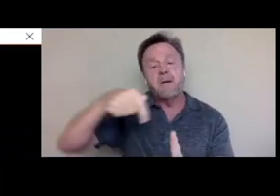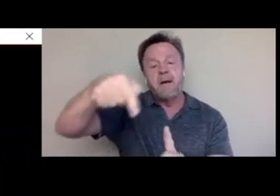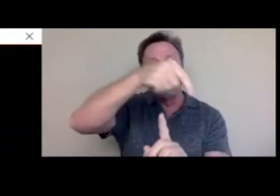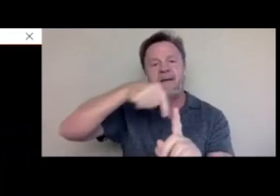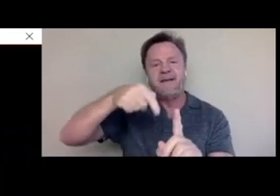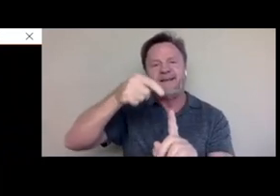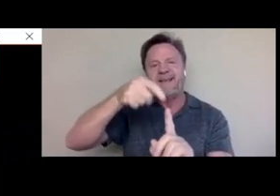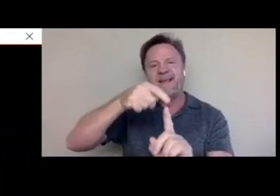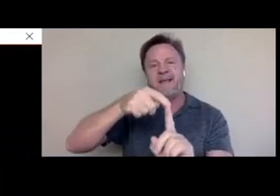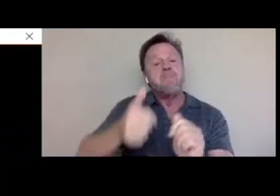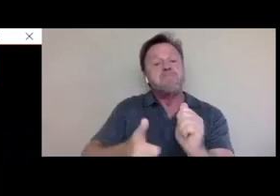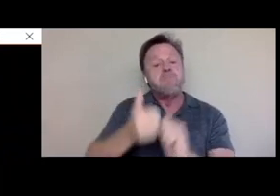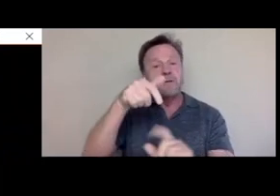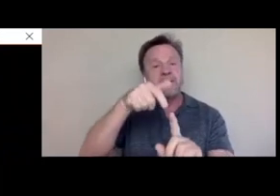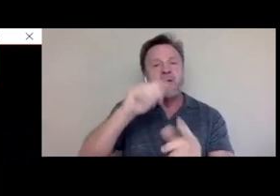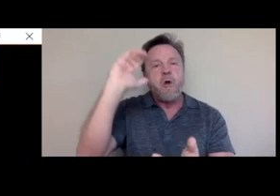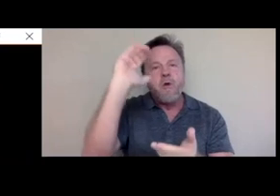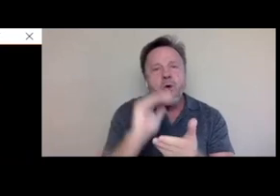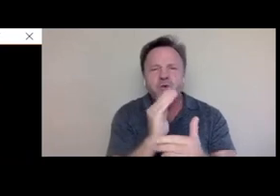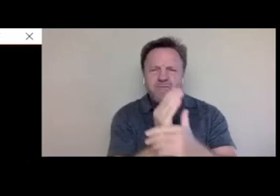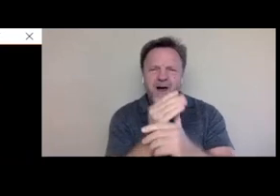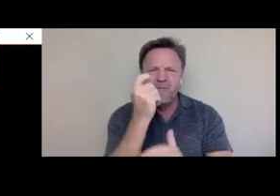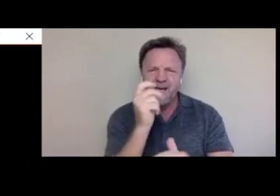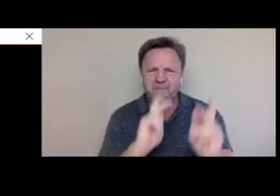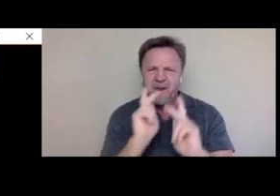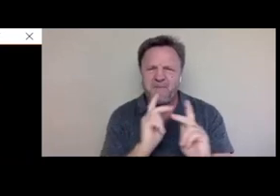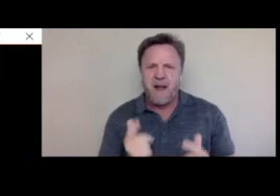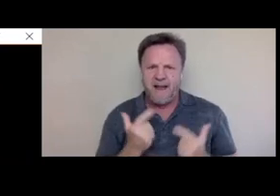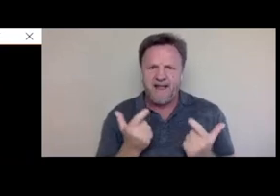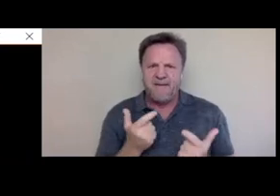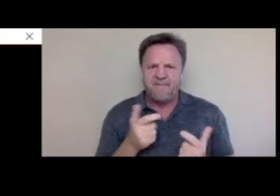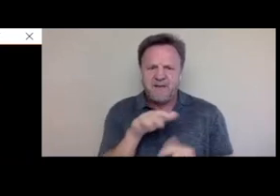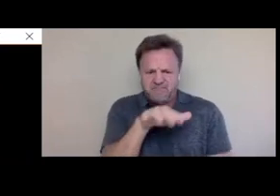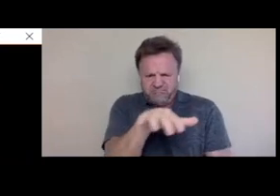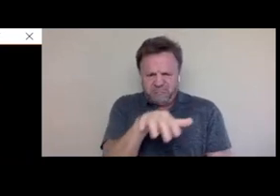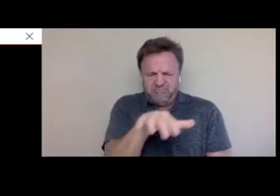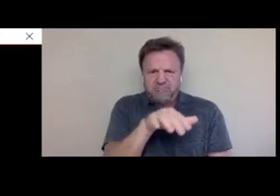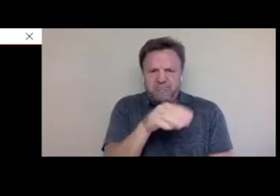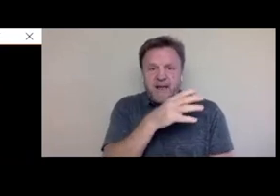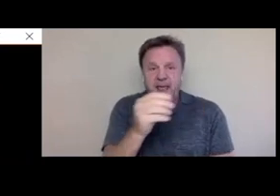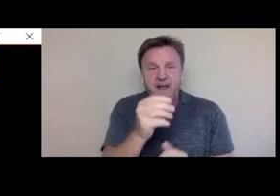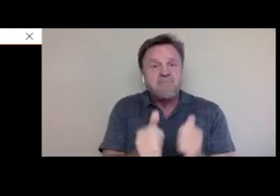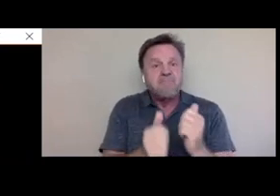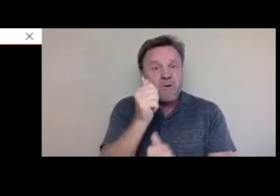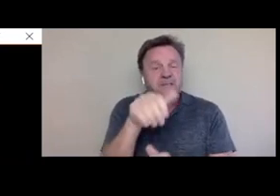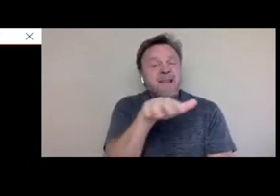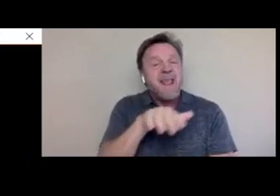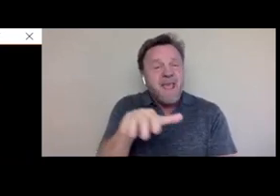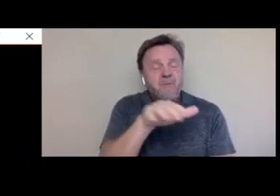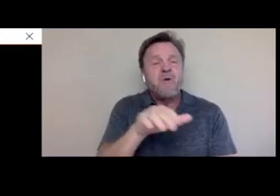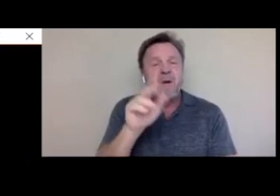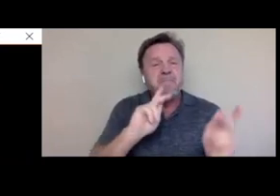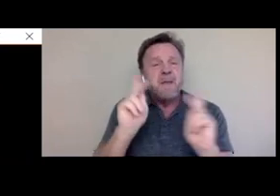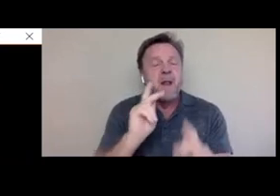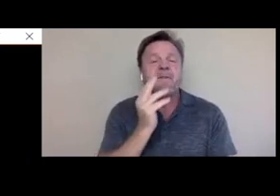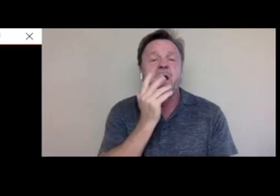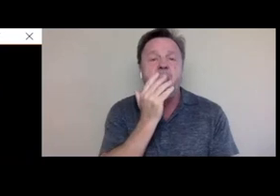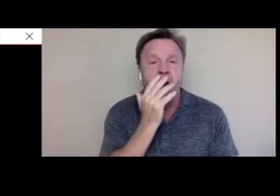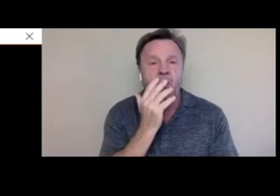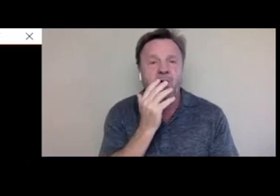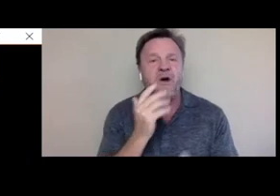predominantly neighborhoods where low, moderate income people were living, and they were predominantly neighborhoods where people of color were